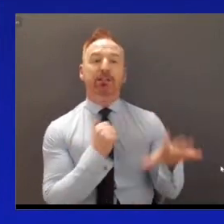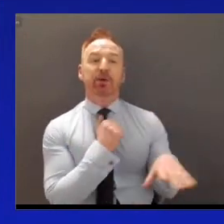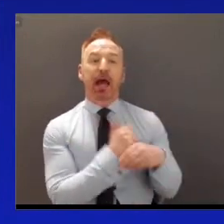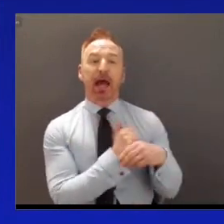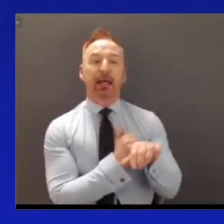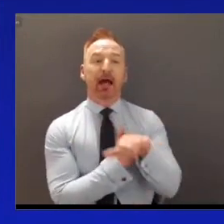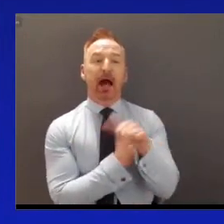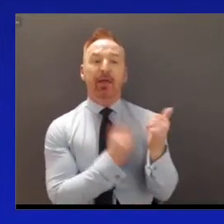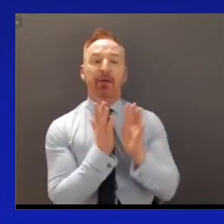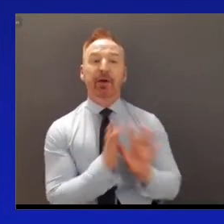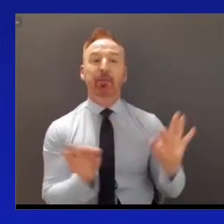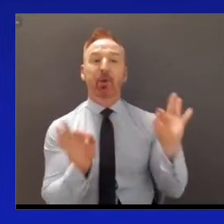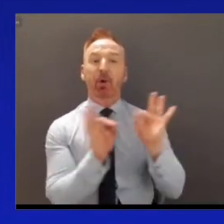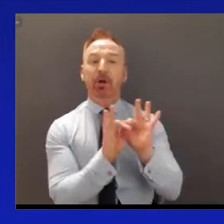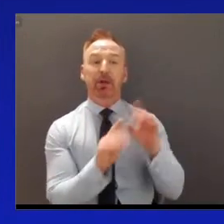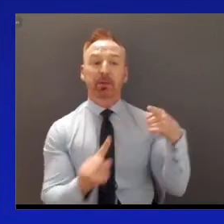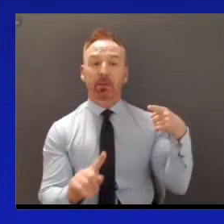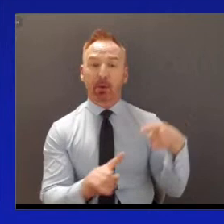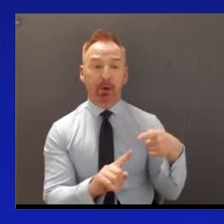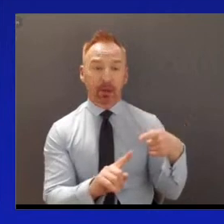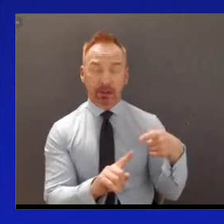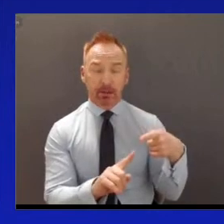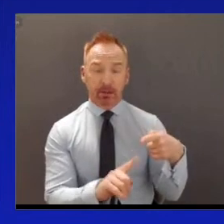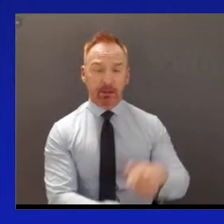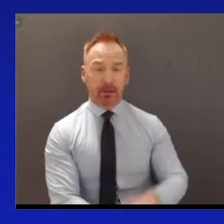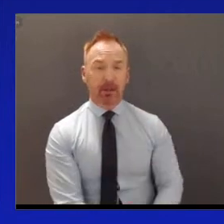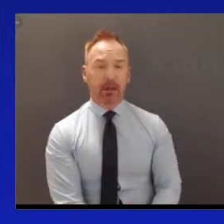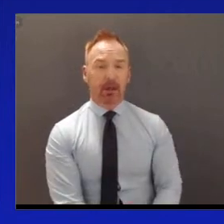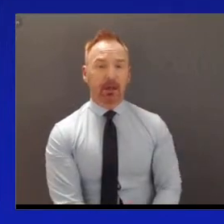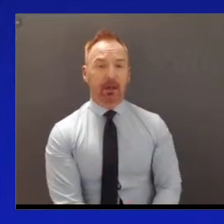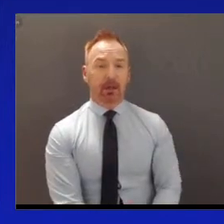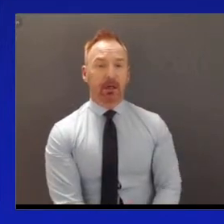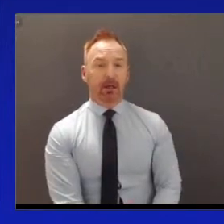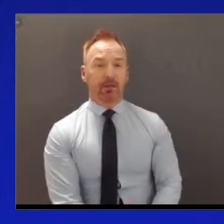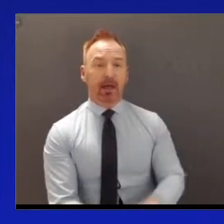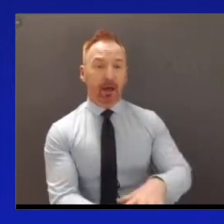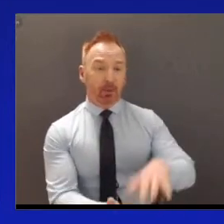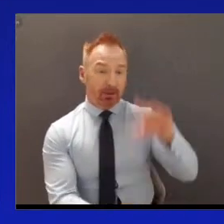prendre appris, je m'excuse, nous avons that we have learned